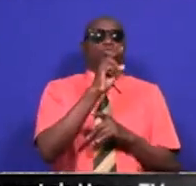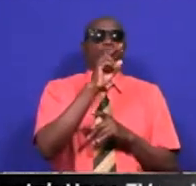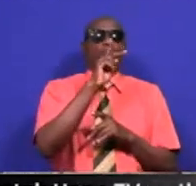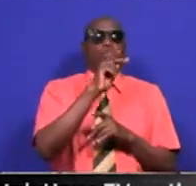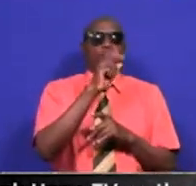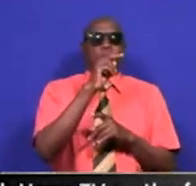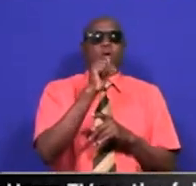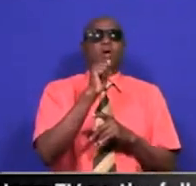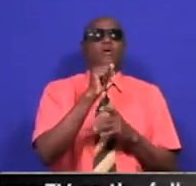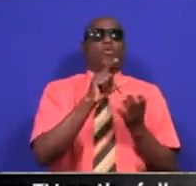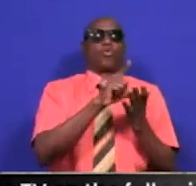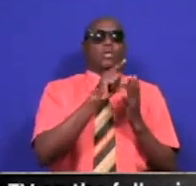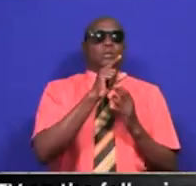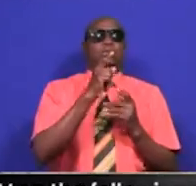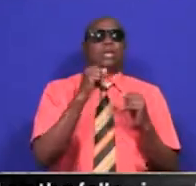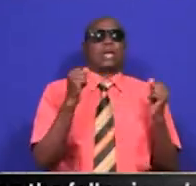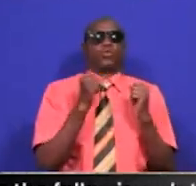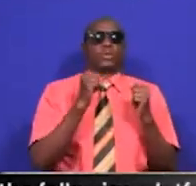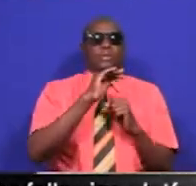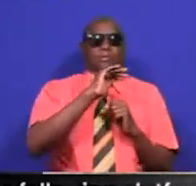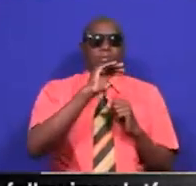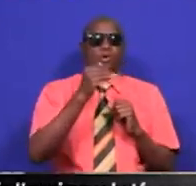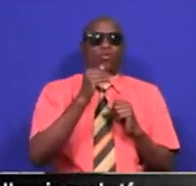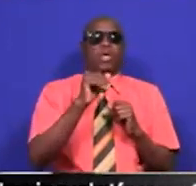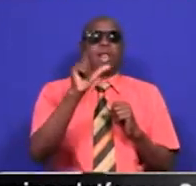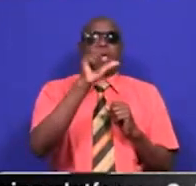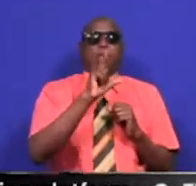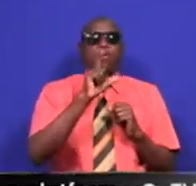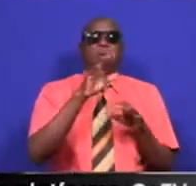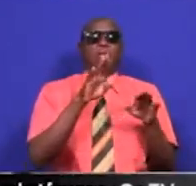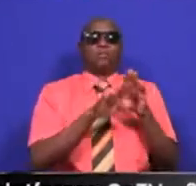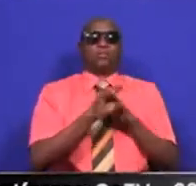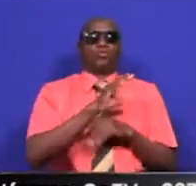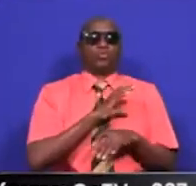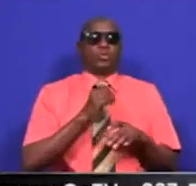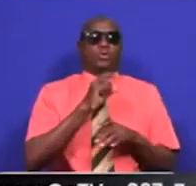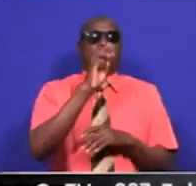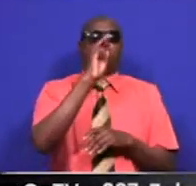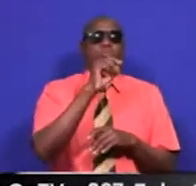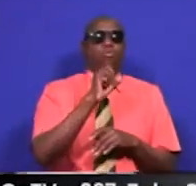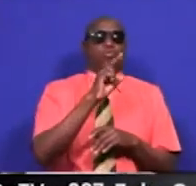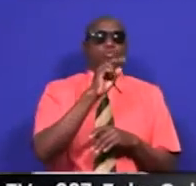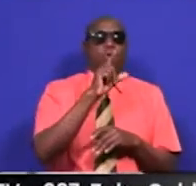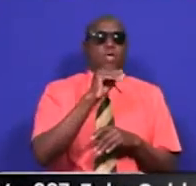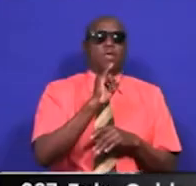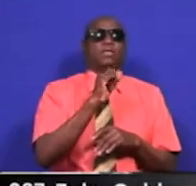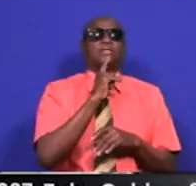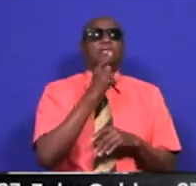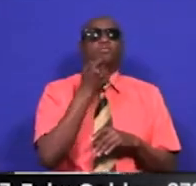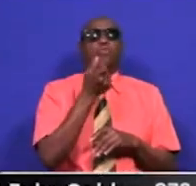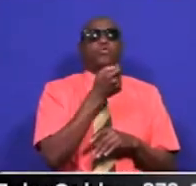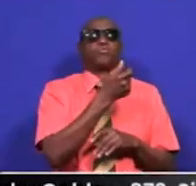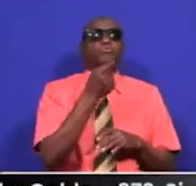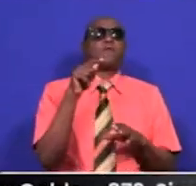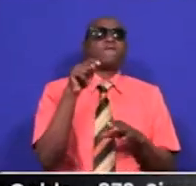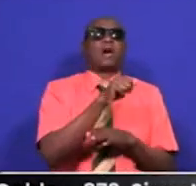the outskirts of Nanyuki town, Laikipia East Deputy County Commissioner Patrick Muli decried the small fines imposed on them, saying